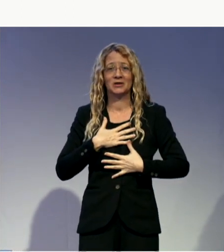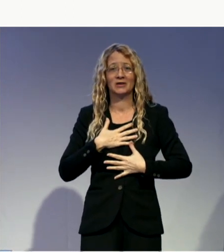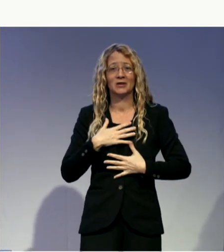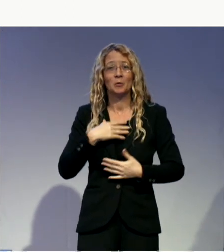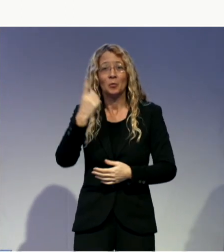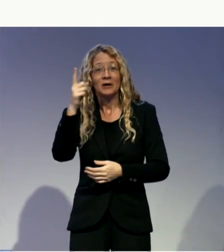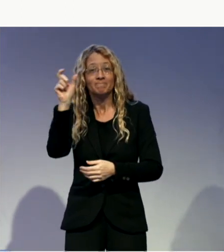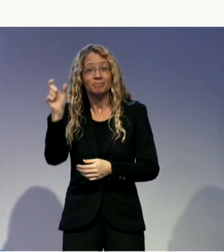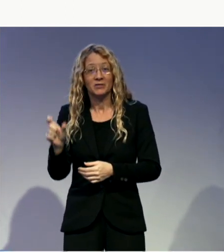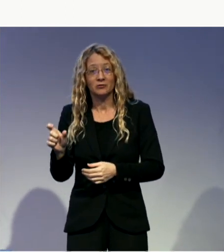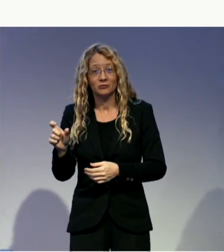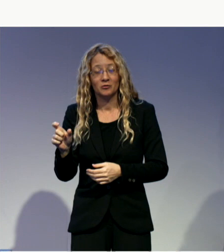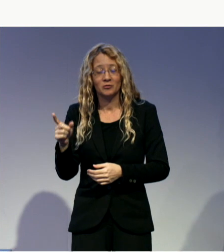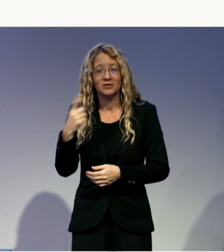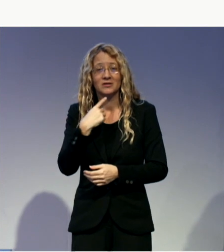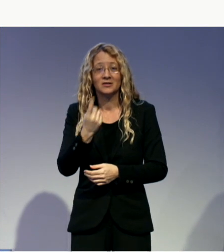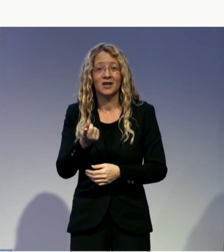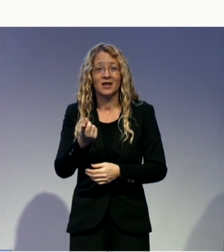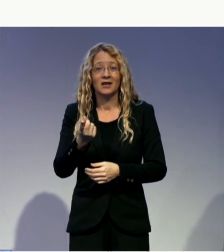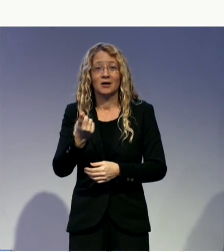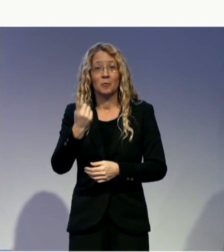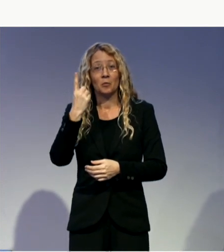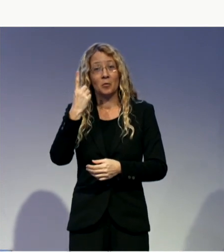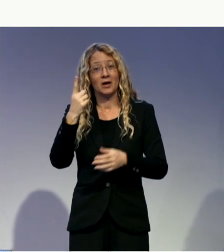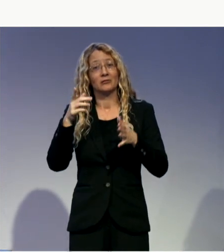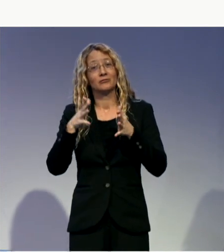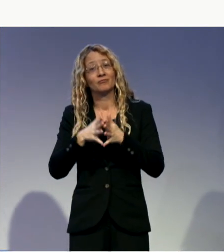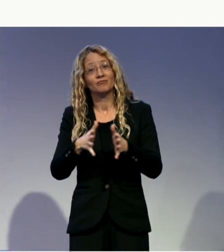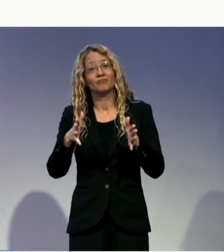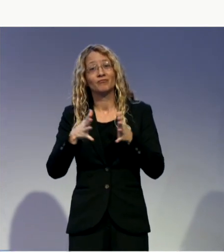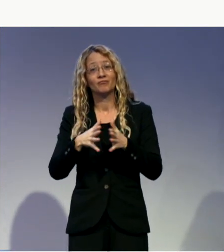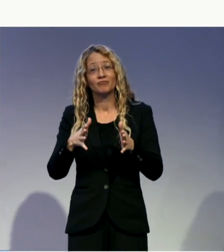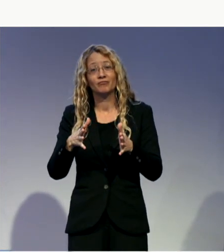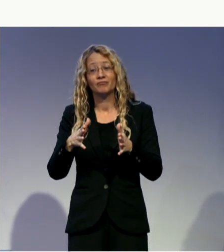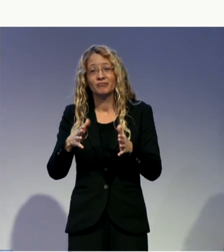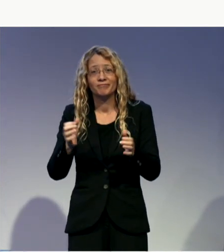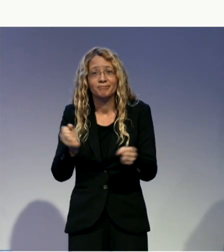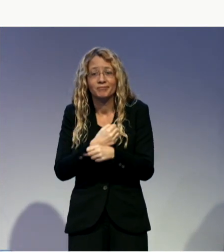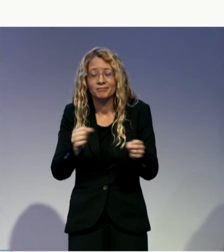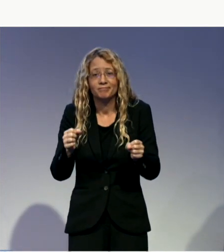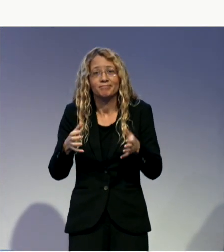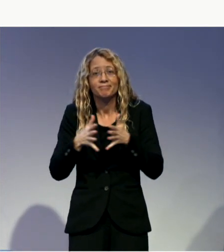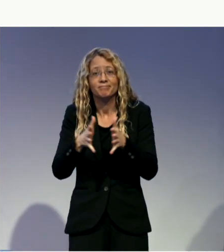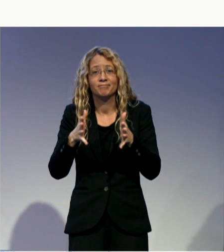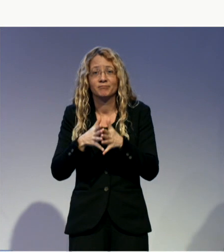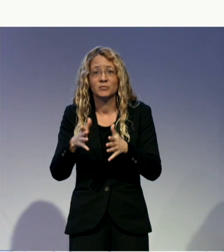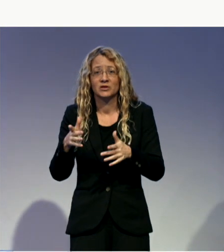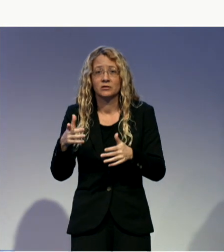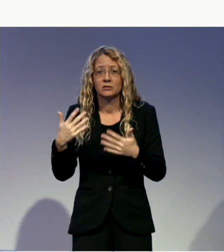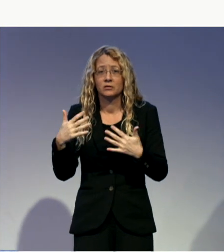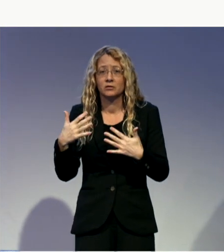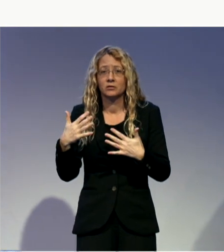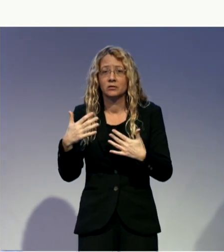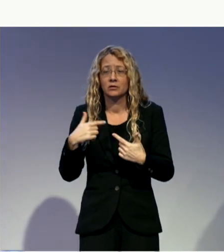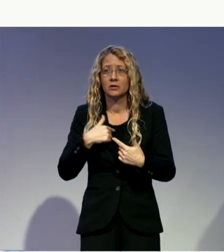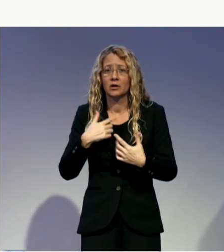greatest agonies is an untold story inside you. And I just want to say, phenomenal. I just wish we had had more time.